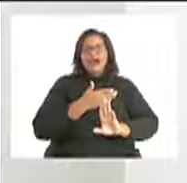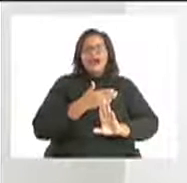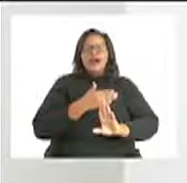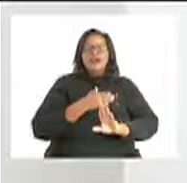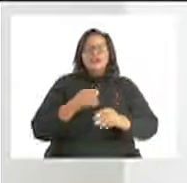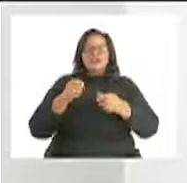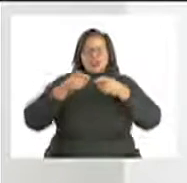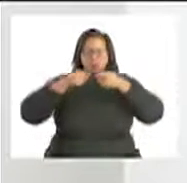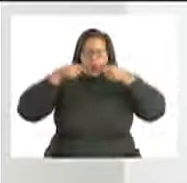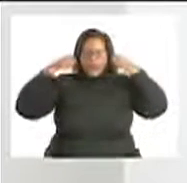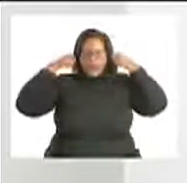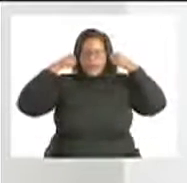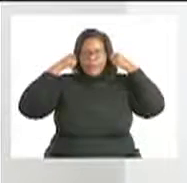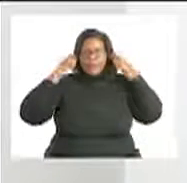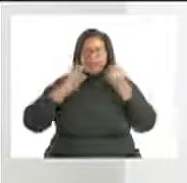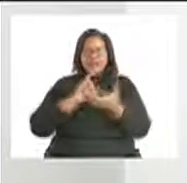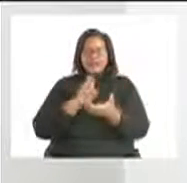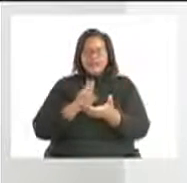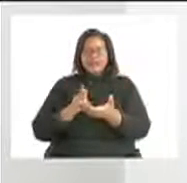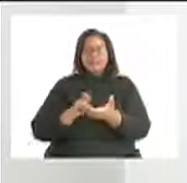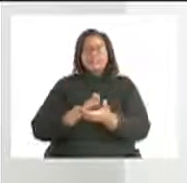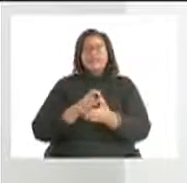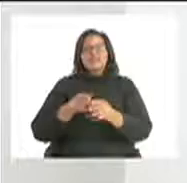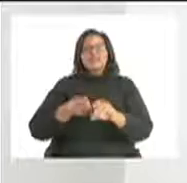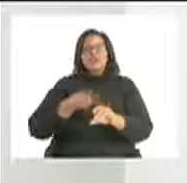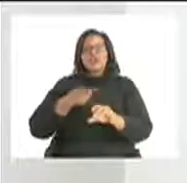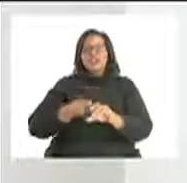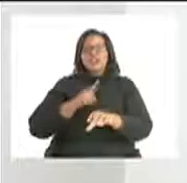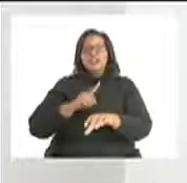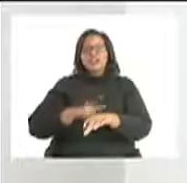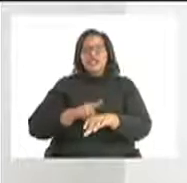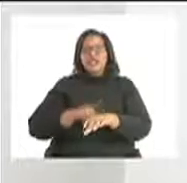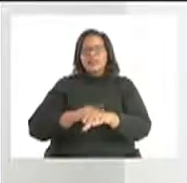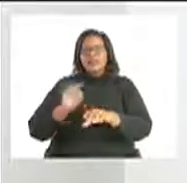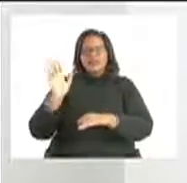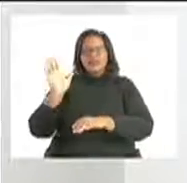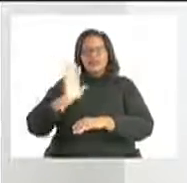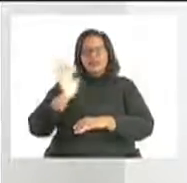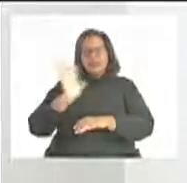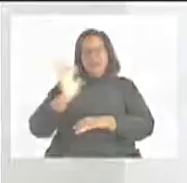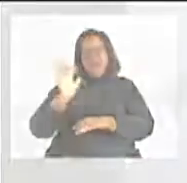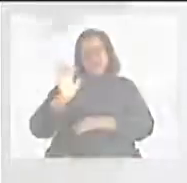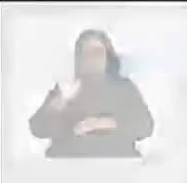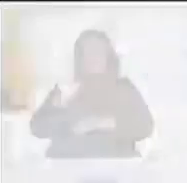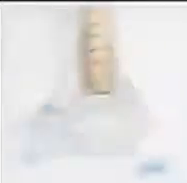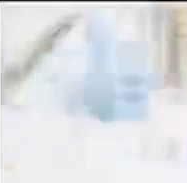sanitize, and me and my friend, we will see you guys soon again. Goodbye.